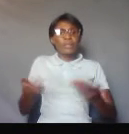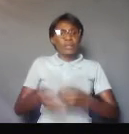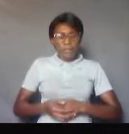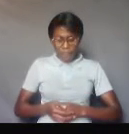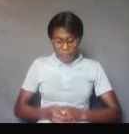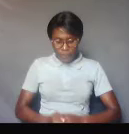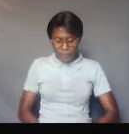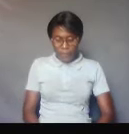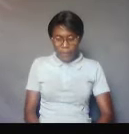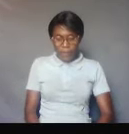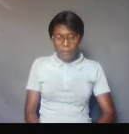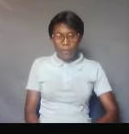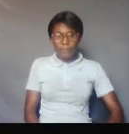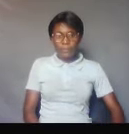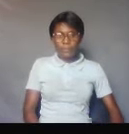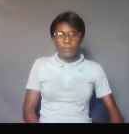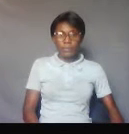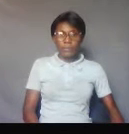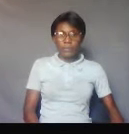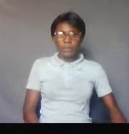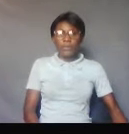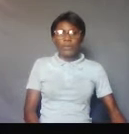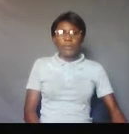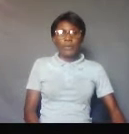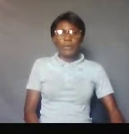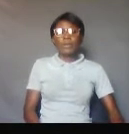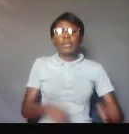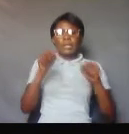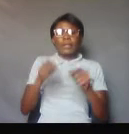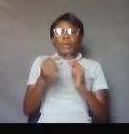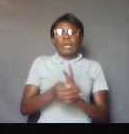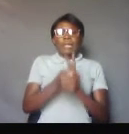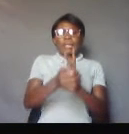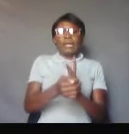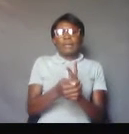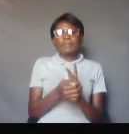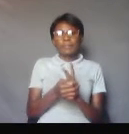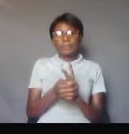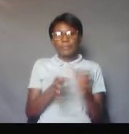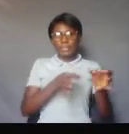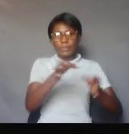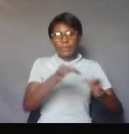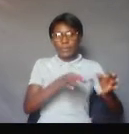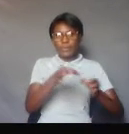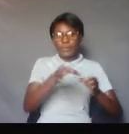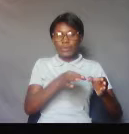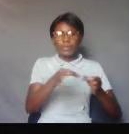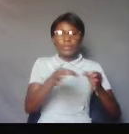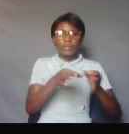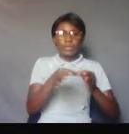text, deeply informs the way in which the text is interpreted. Now, for a very long